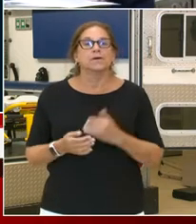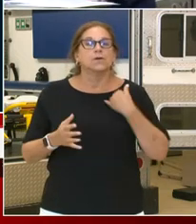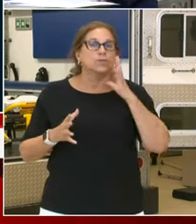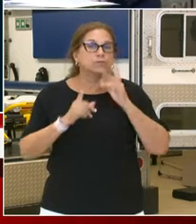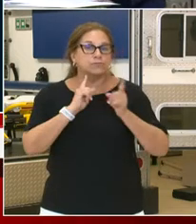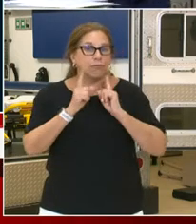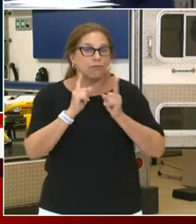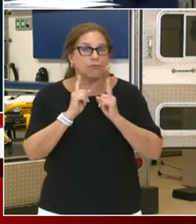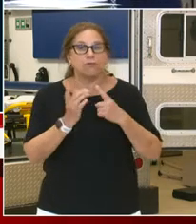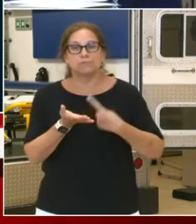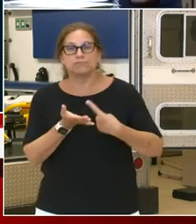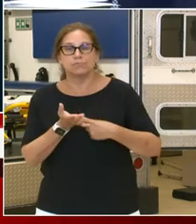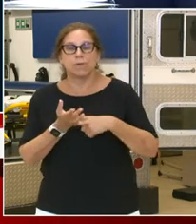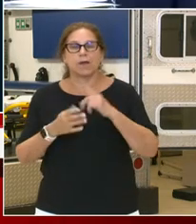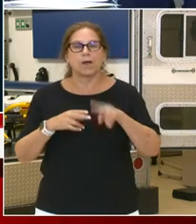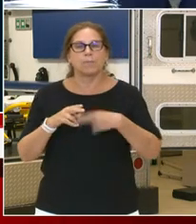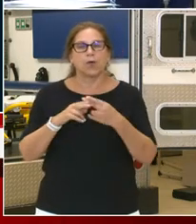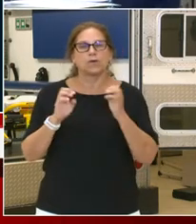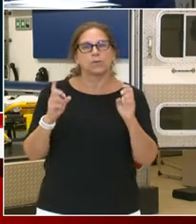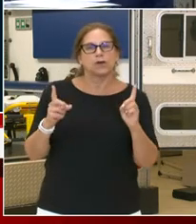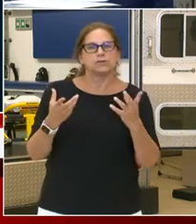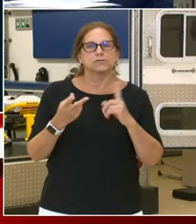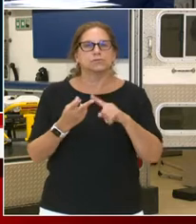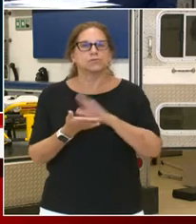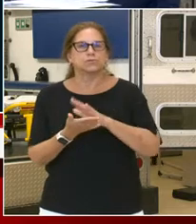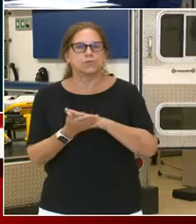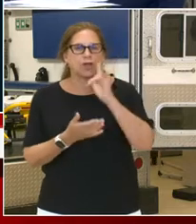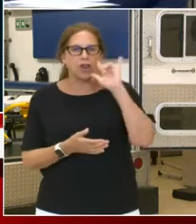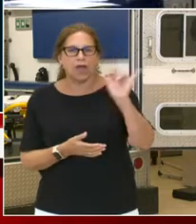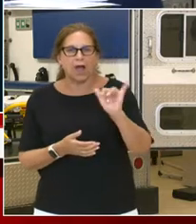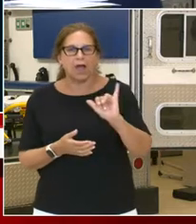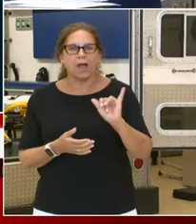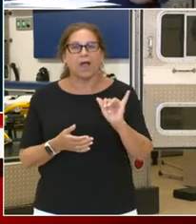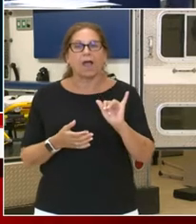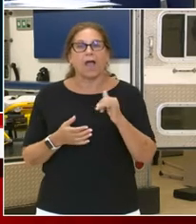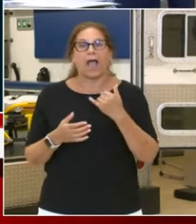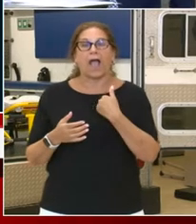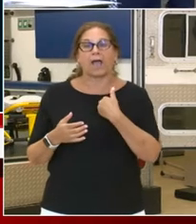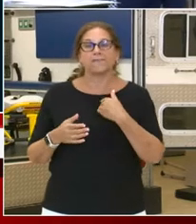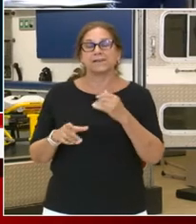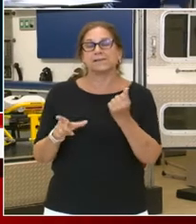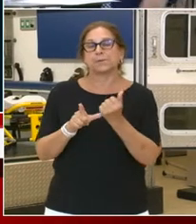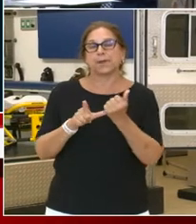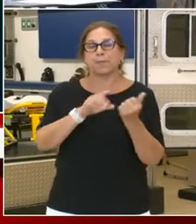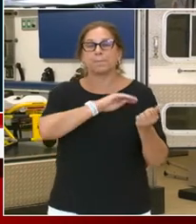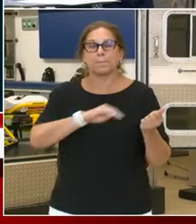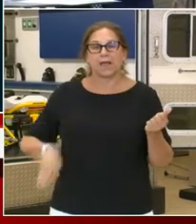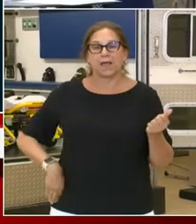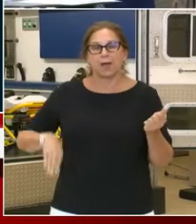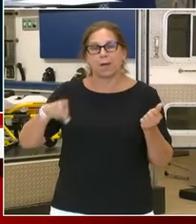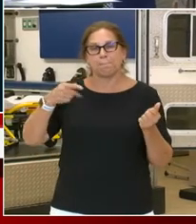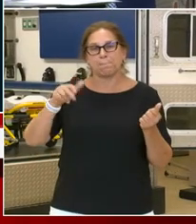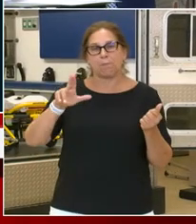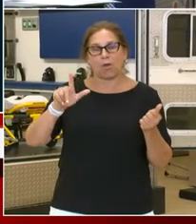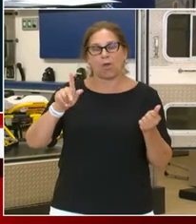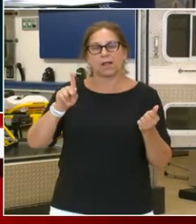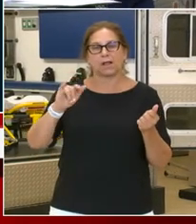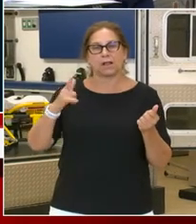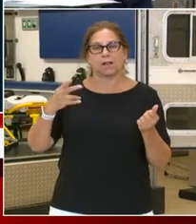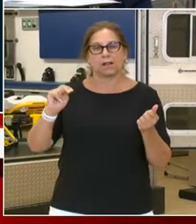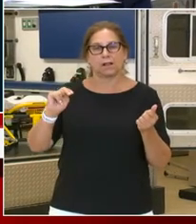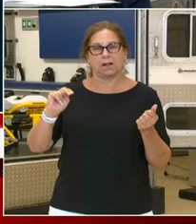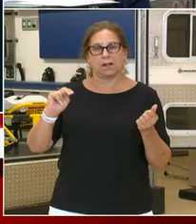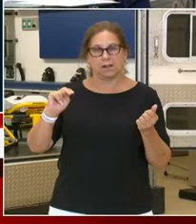we are joined by Deputy Mayor Paul Kine. Thank you, Deputy Mayor, for being here with us today. I also want to give a thank you as we are live